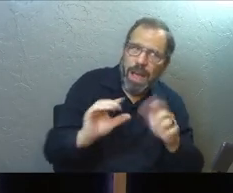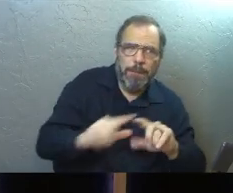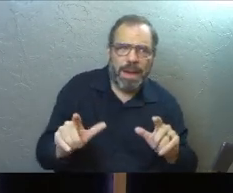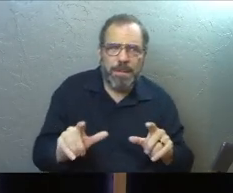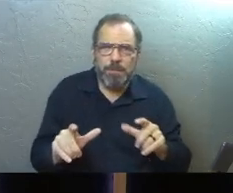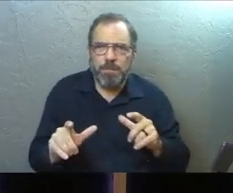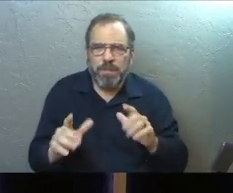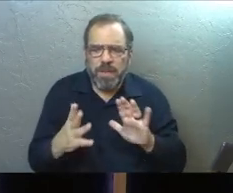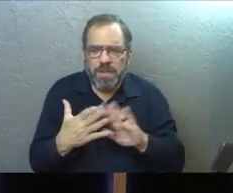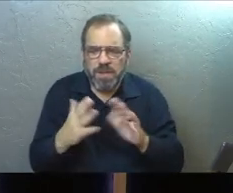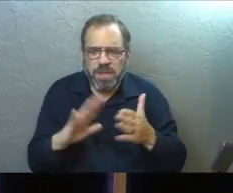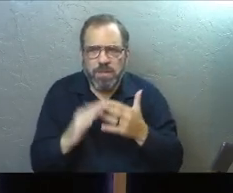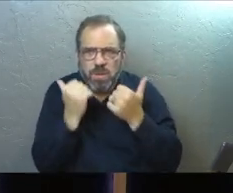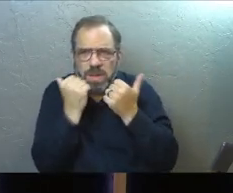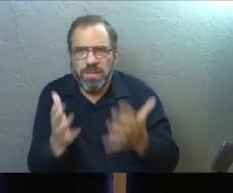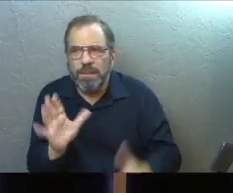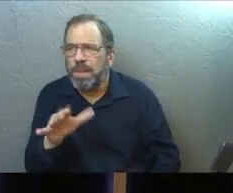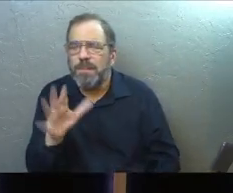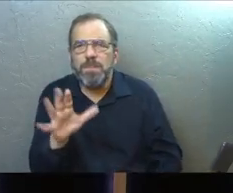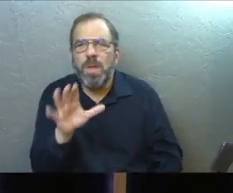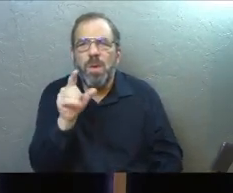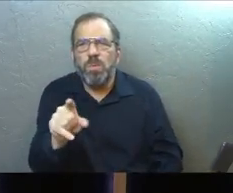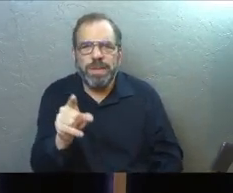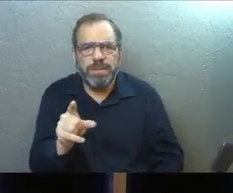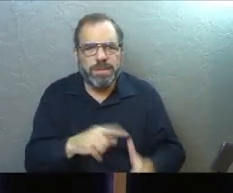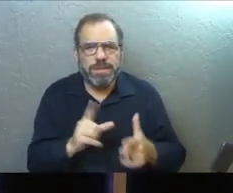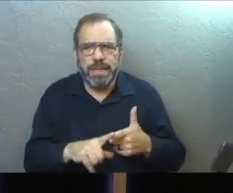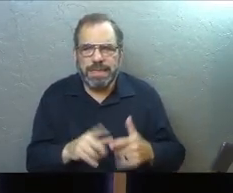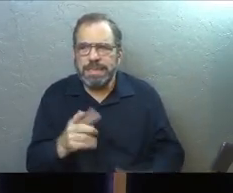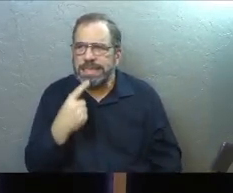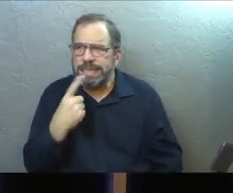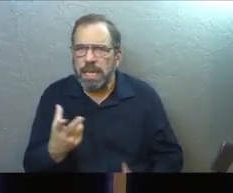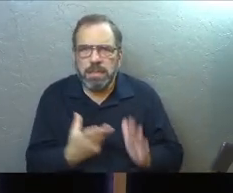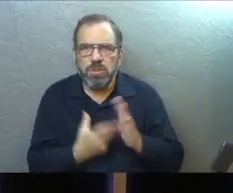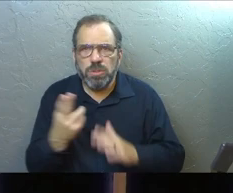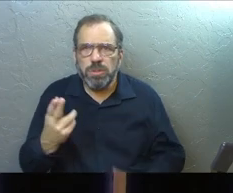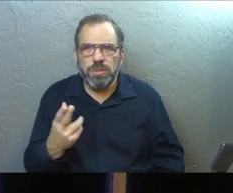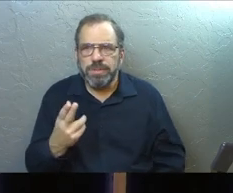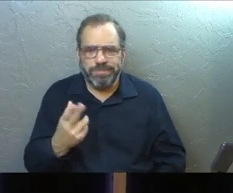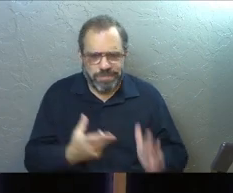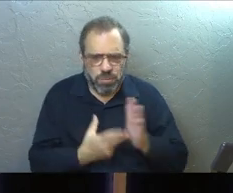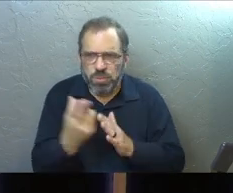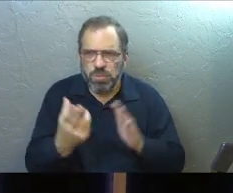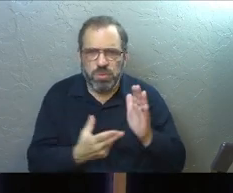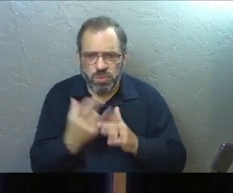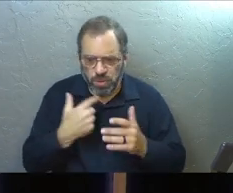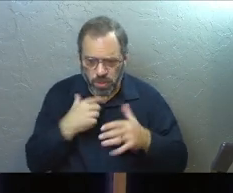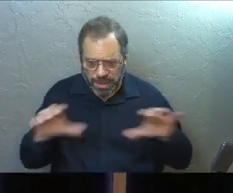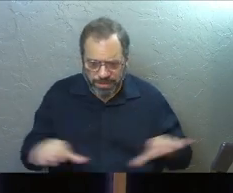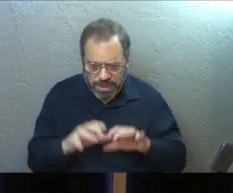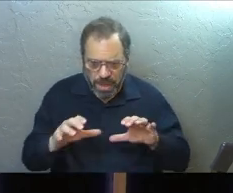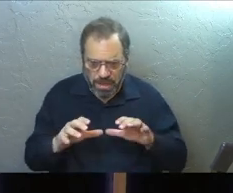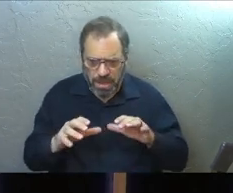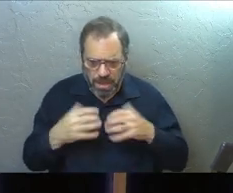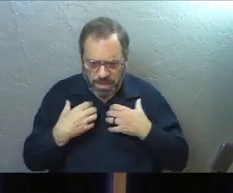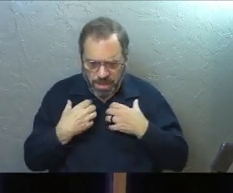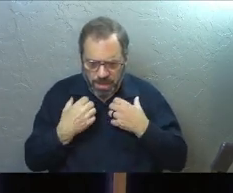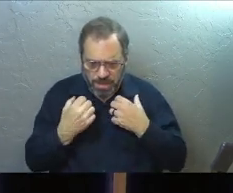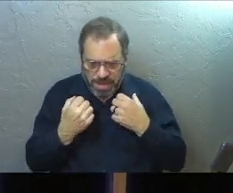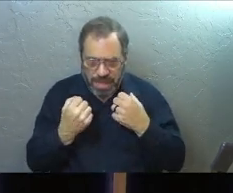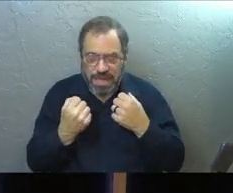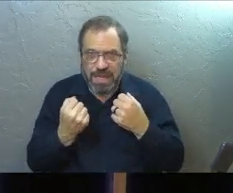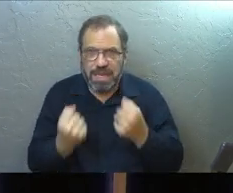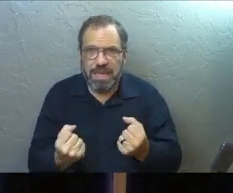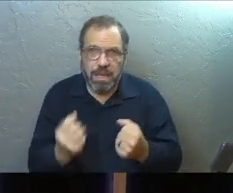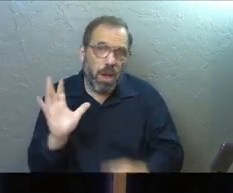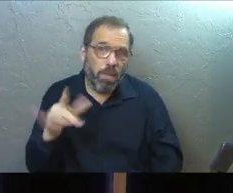there's a community confession. He says, when you all of a sudden you start telling other people what the truth is about what you've done, there's a healing that comes